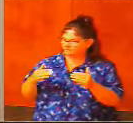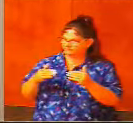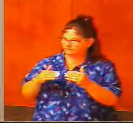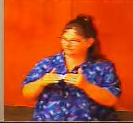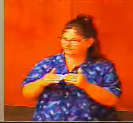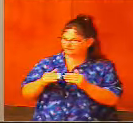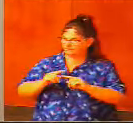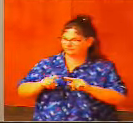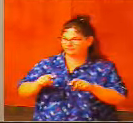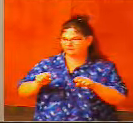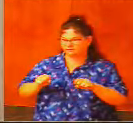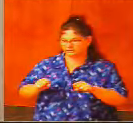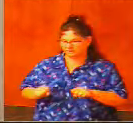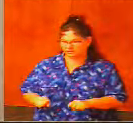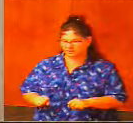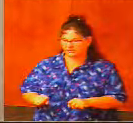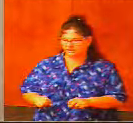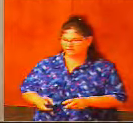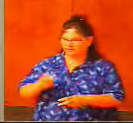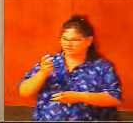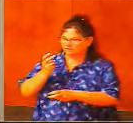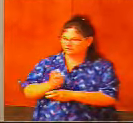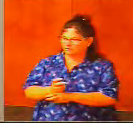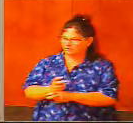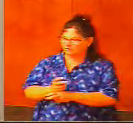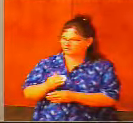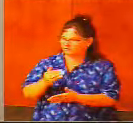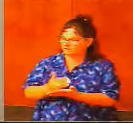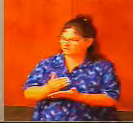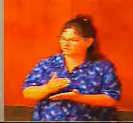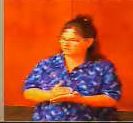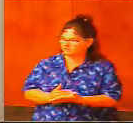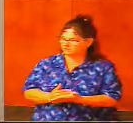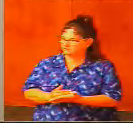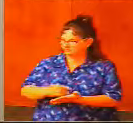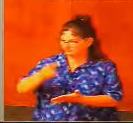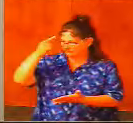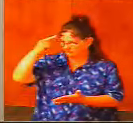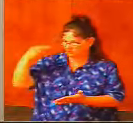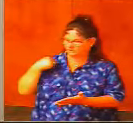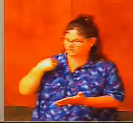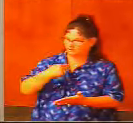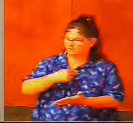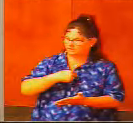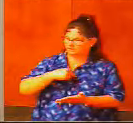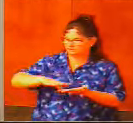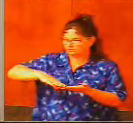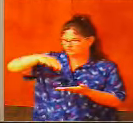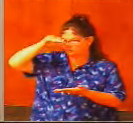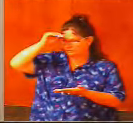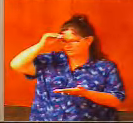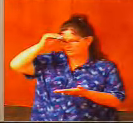but it can be a hard lesson for us to learn.